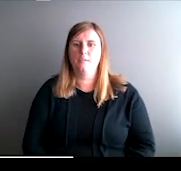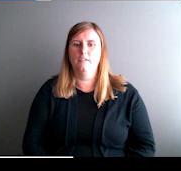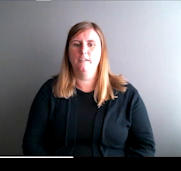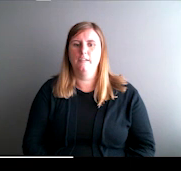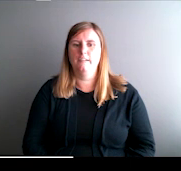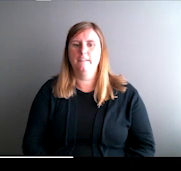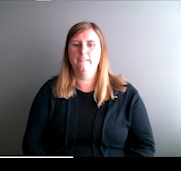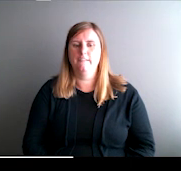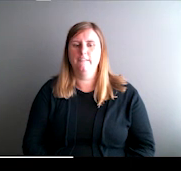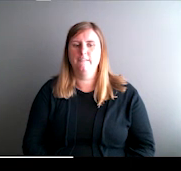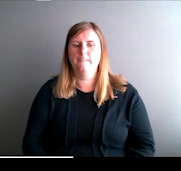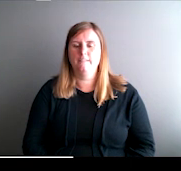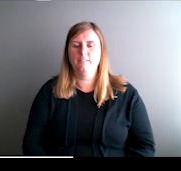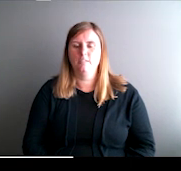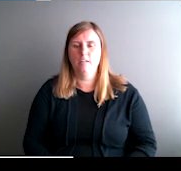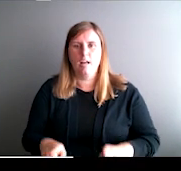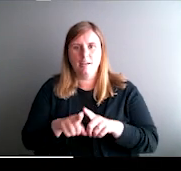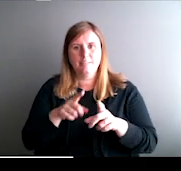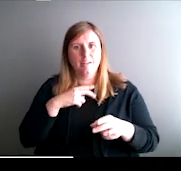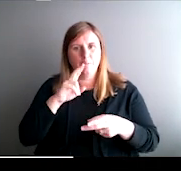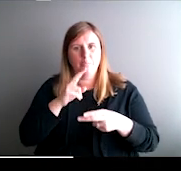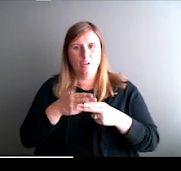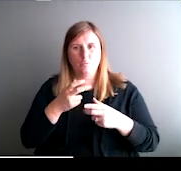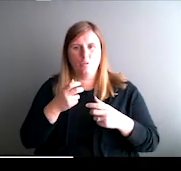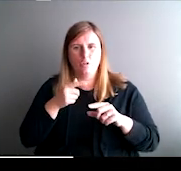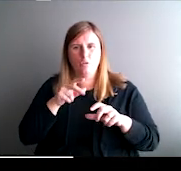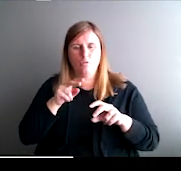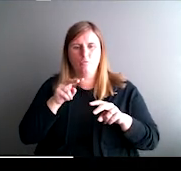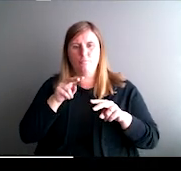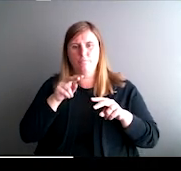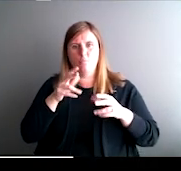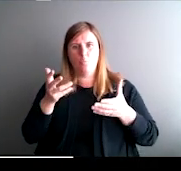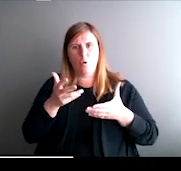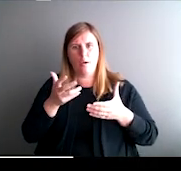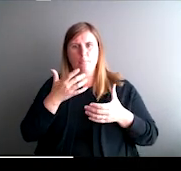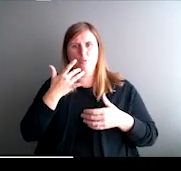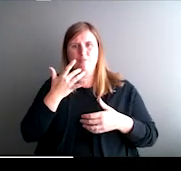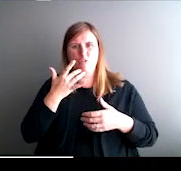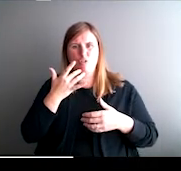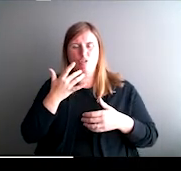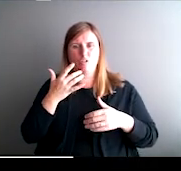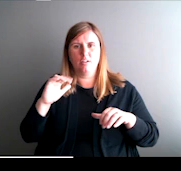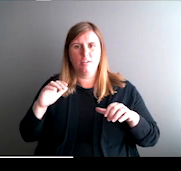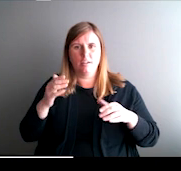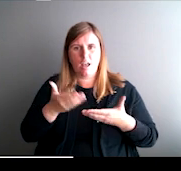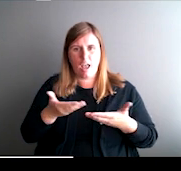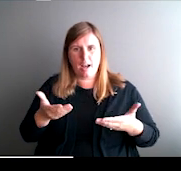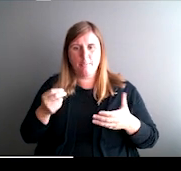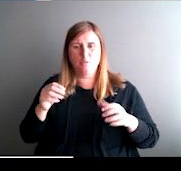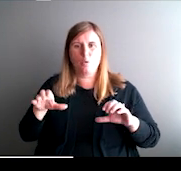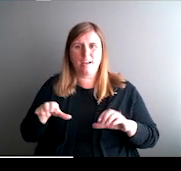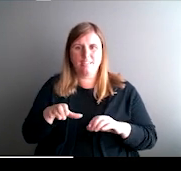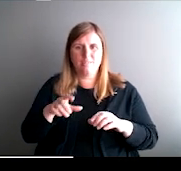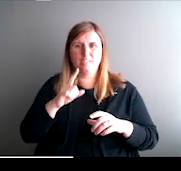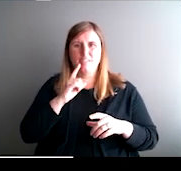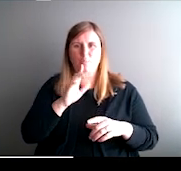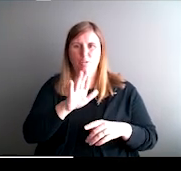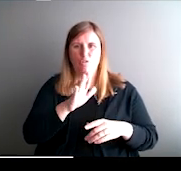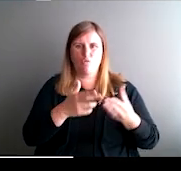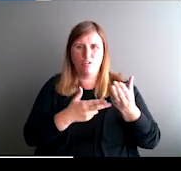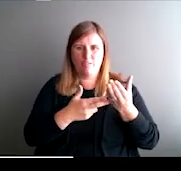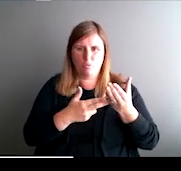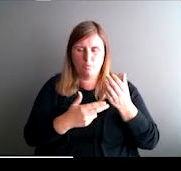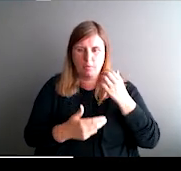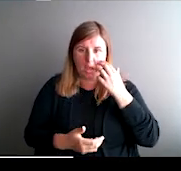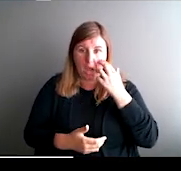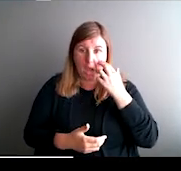As I mentioned, you want to look at what preferred items or activities might serve as reinforcement. What does the child do if you